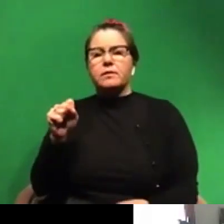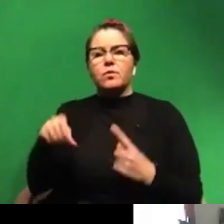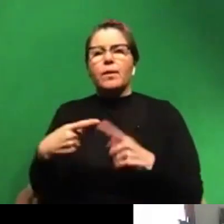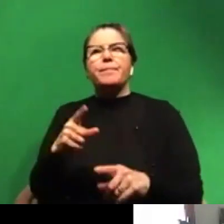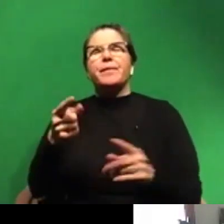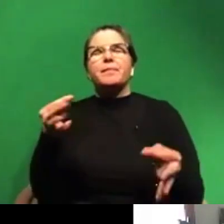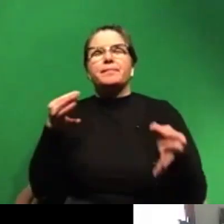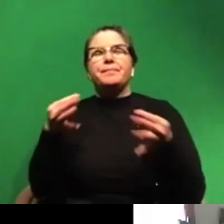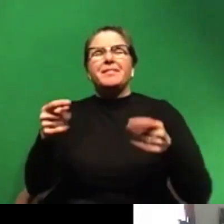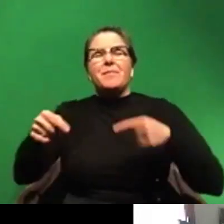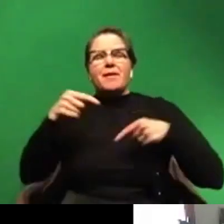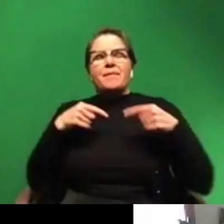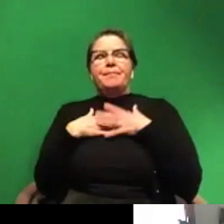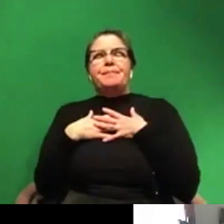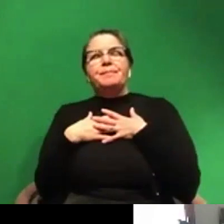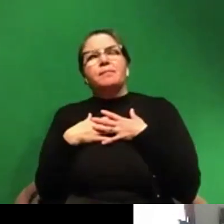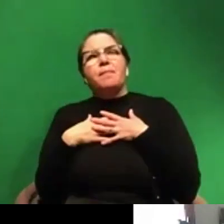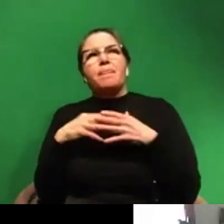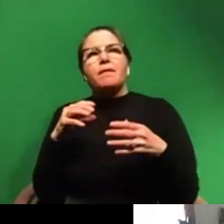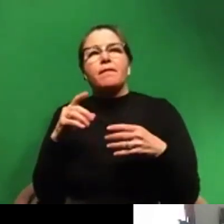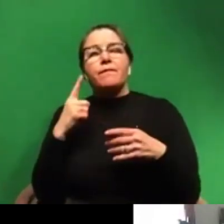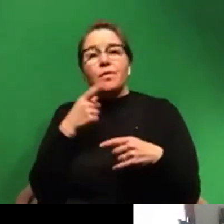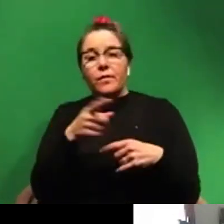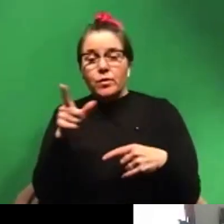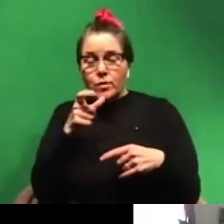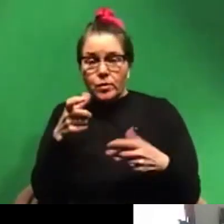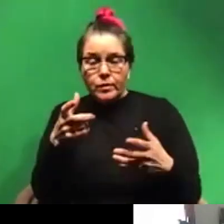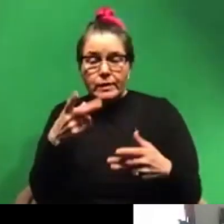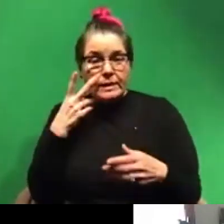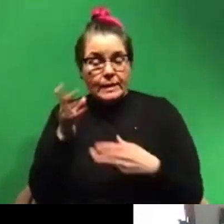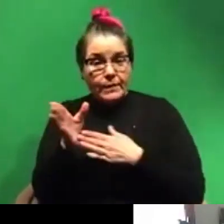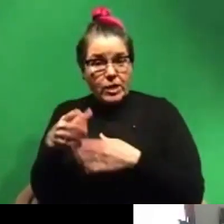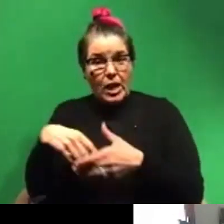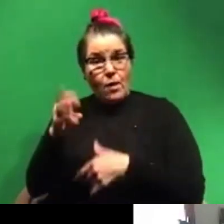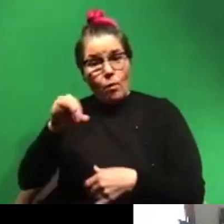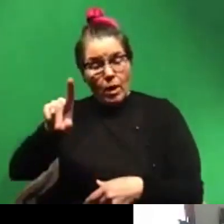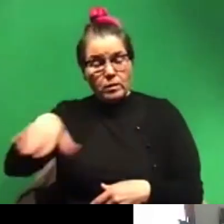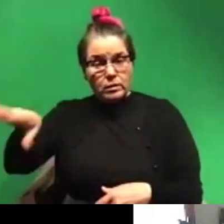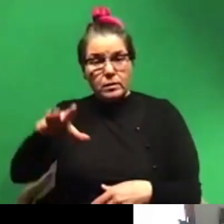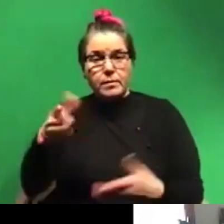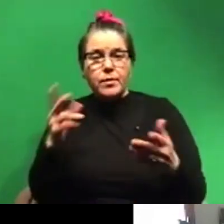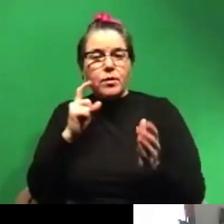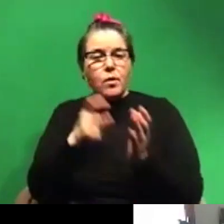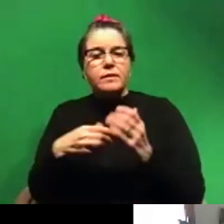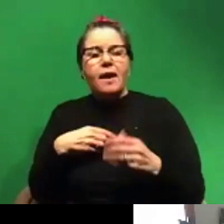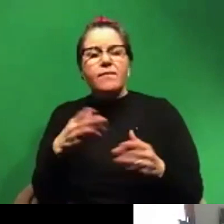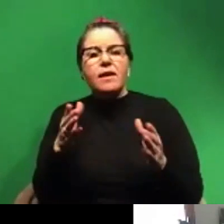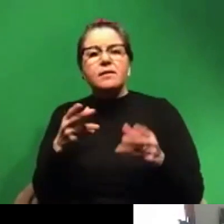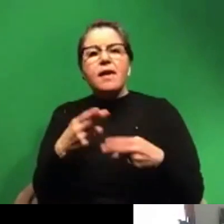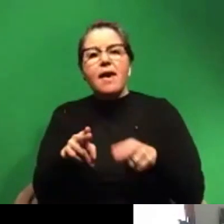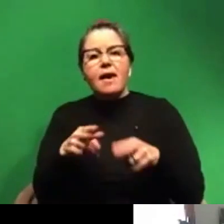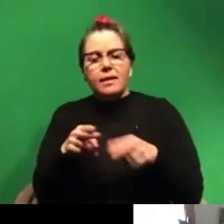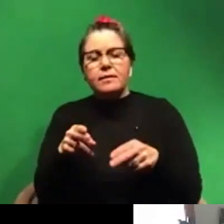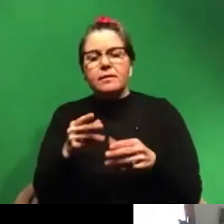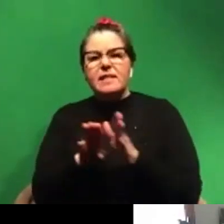let me take a step back. So for those of you who've ever seen fish out in the wild, you might have seen that they have little eggs, that they actually develop inside